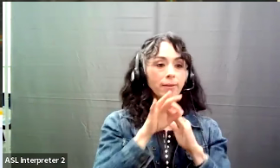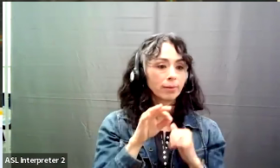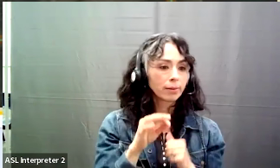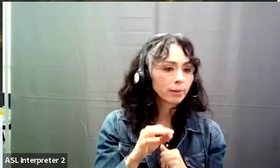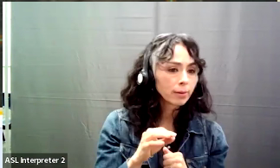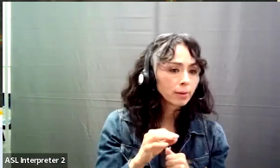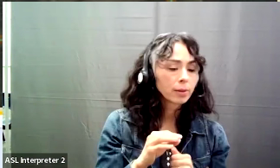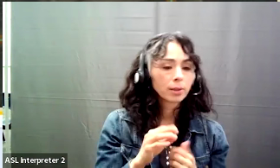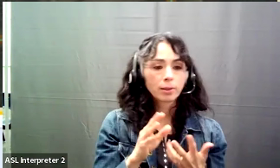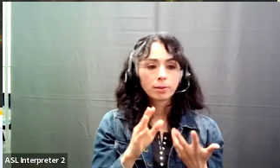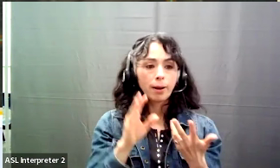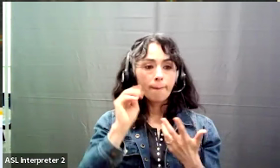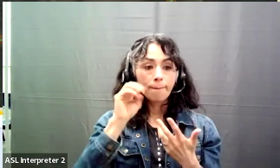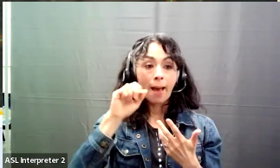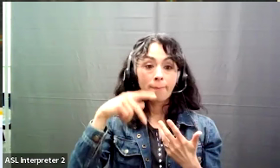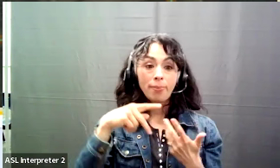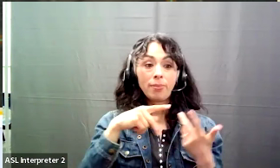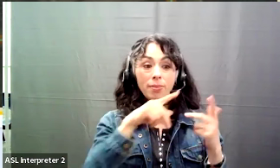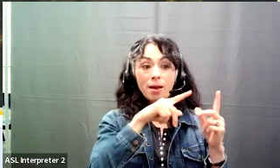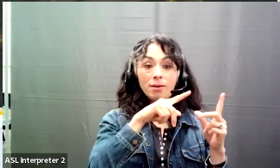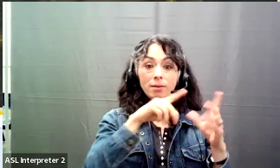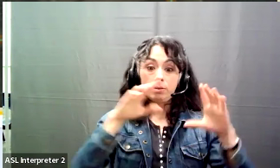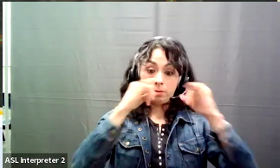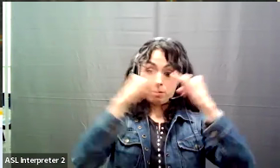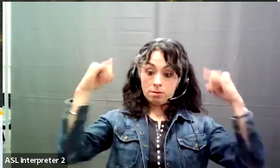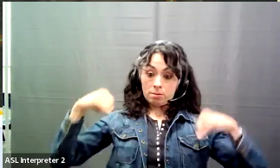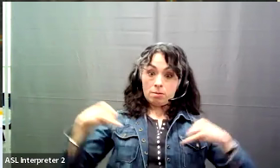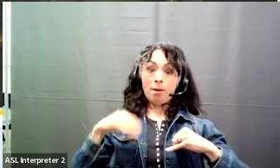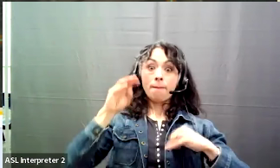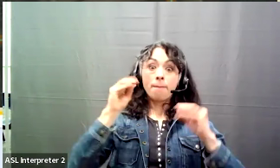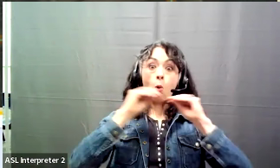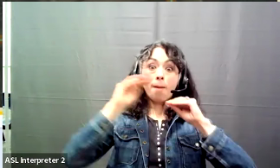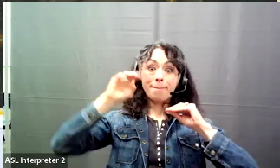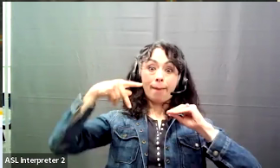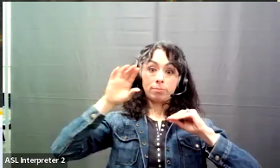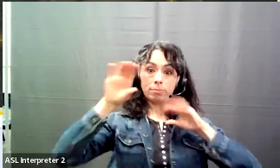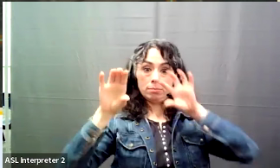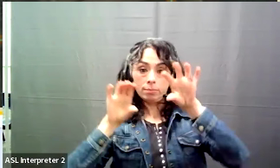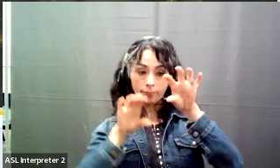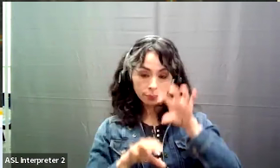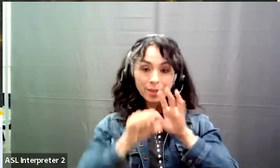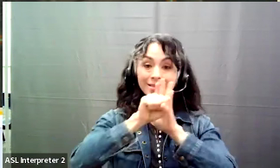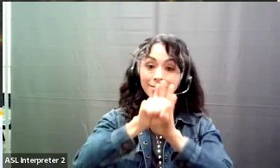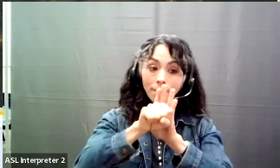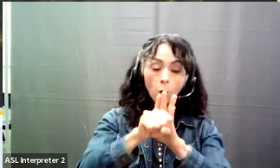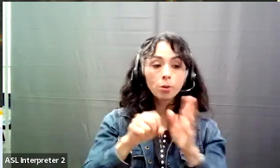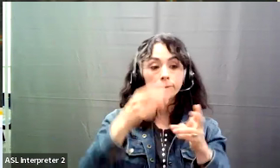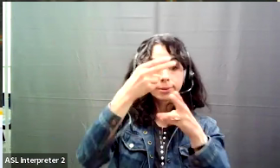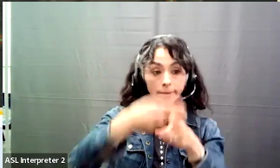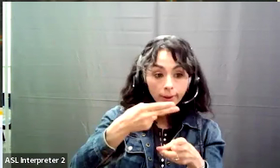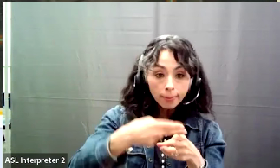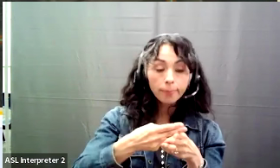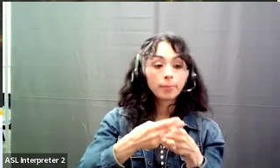different map units that are in that area of interest. It's going to have a symbol, a name,